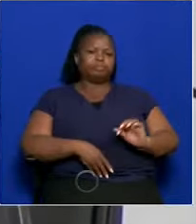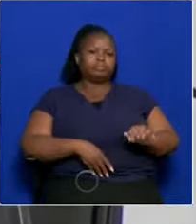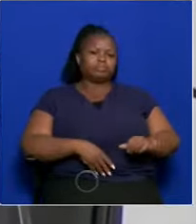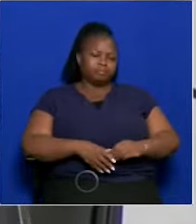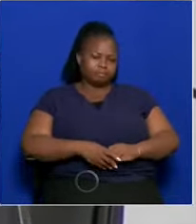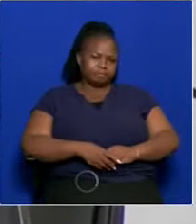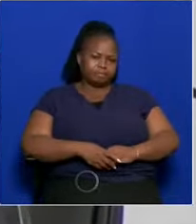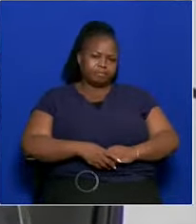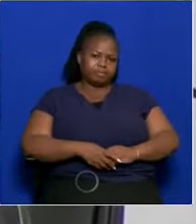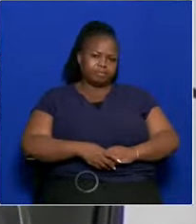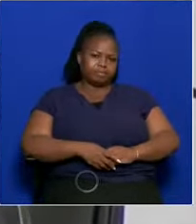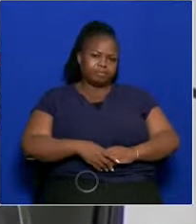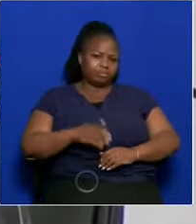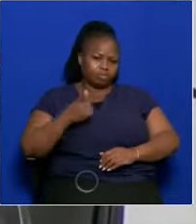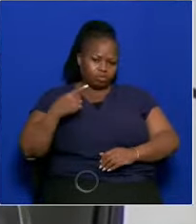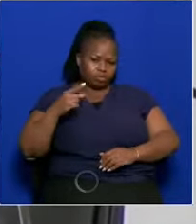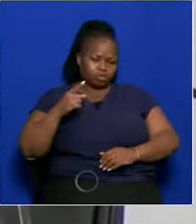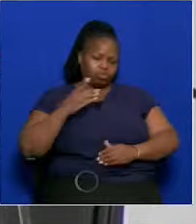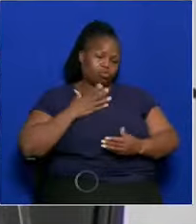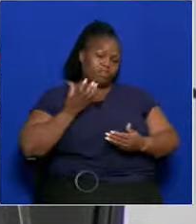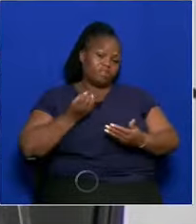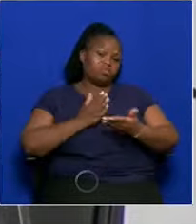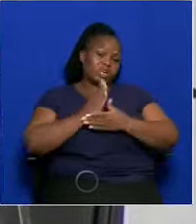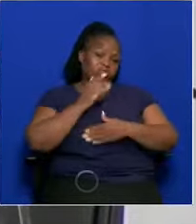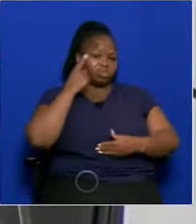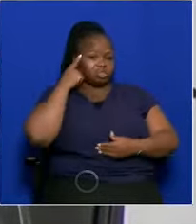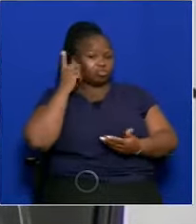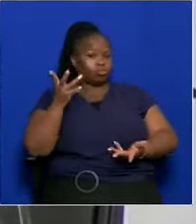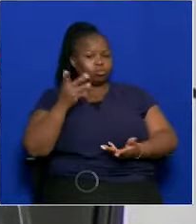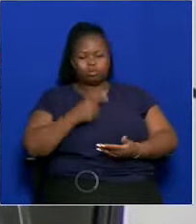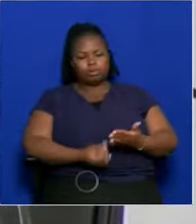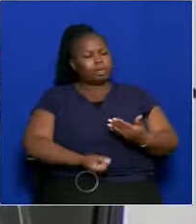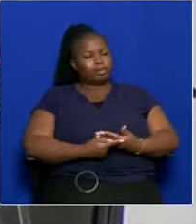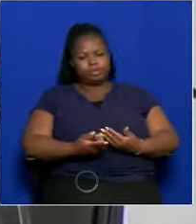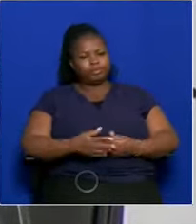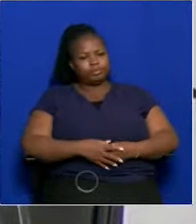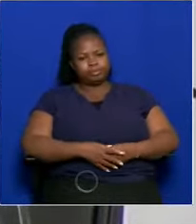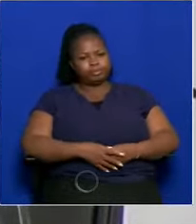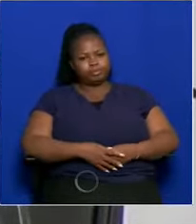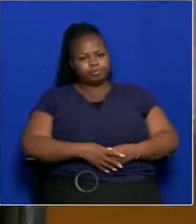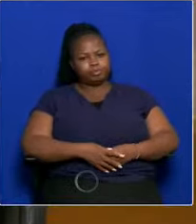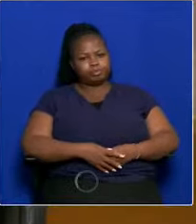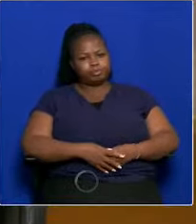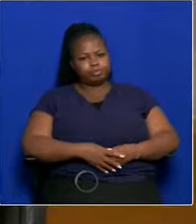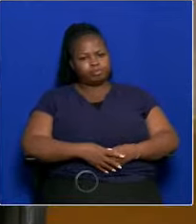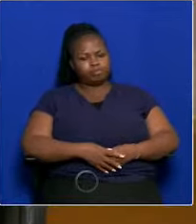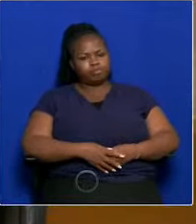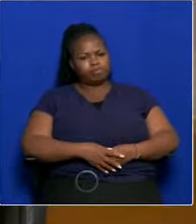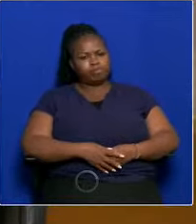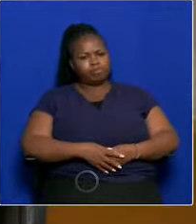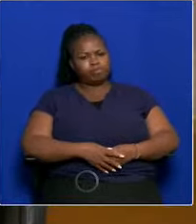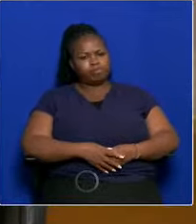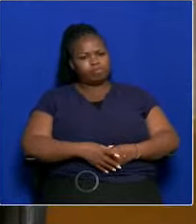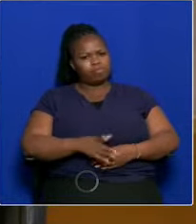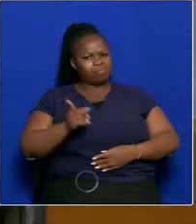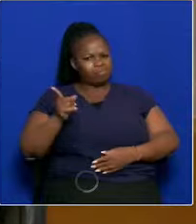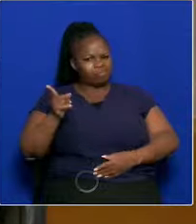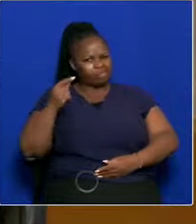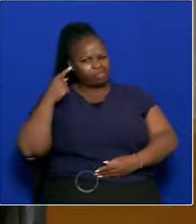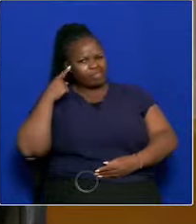that right to think like that, but it's not what happened. I paid him. Please remind me, your statement probably covers it.